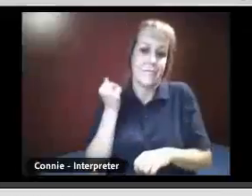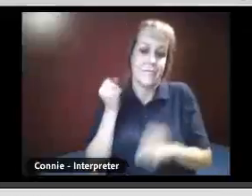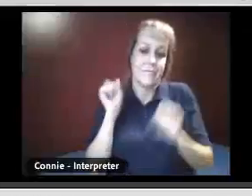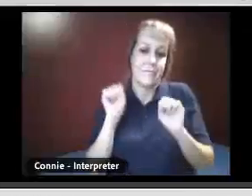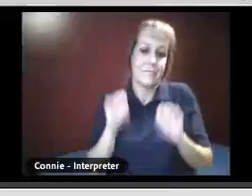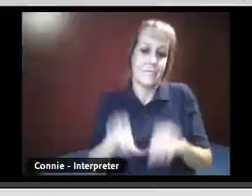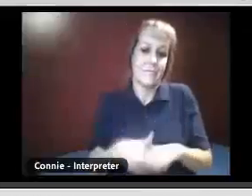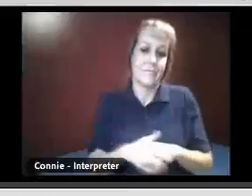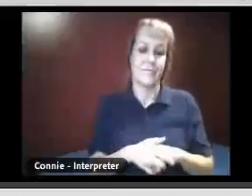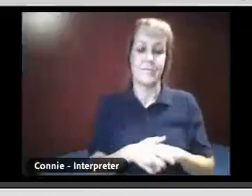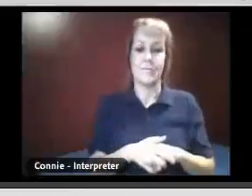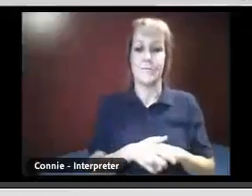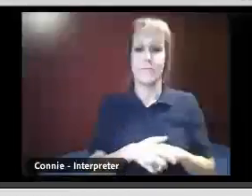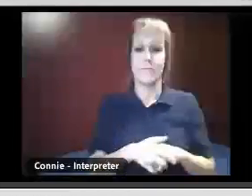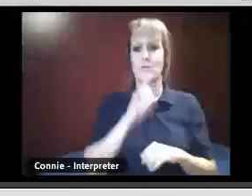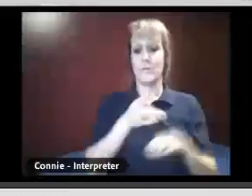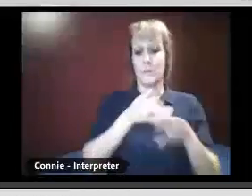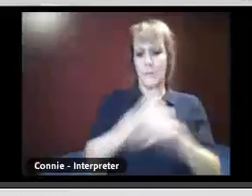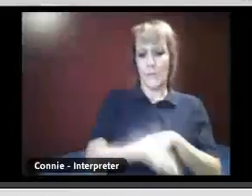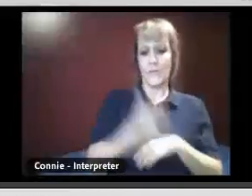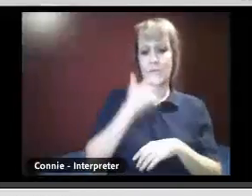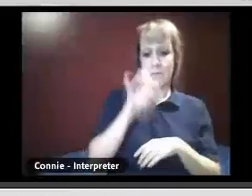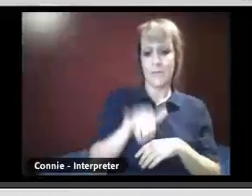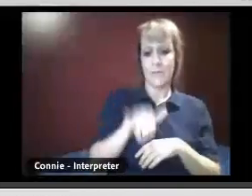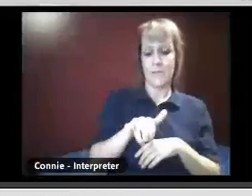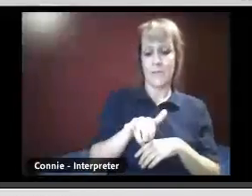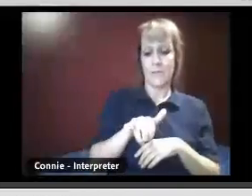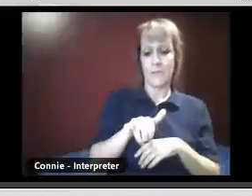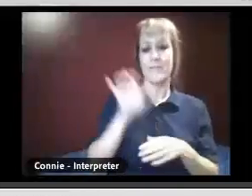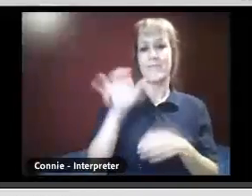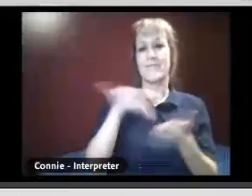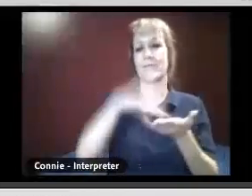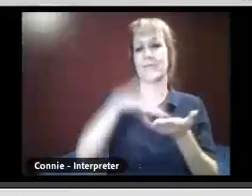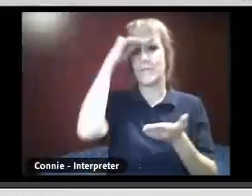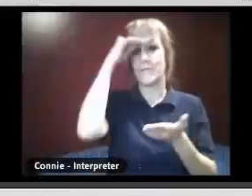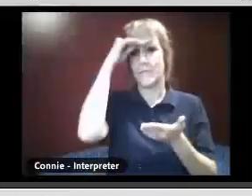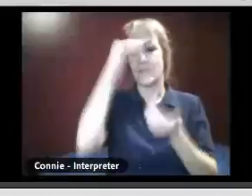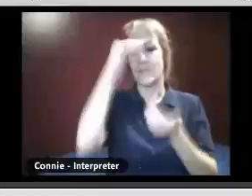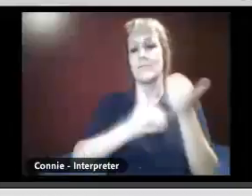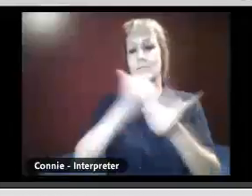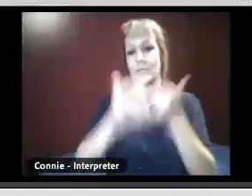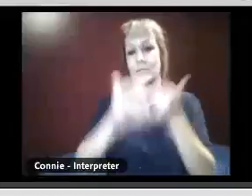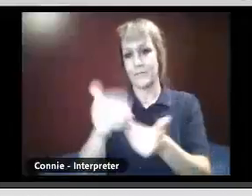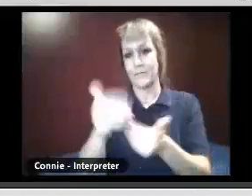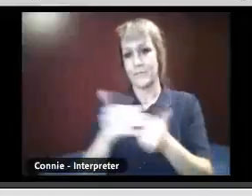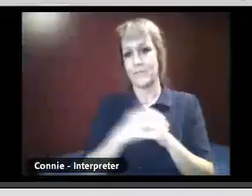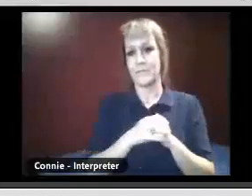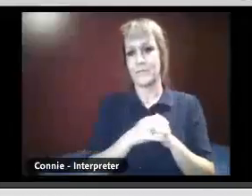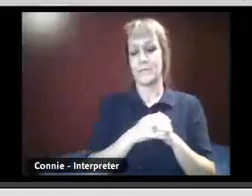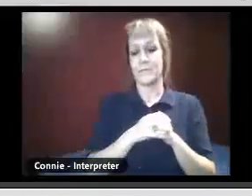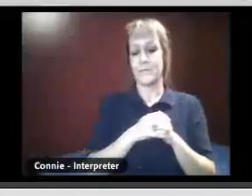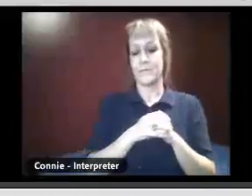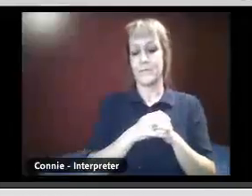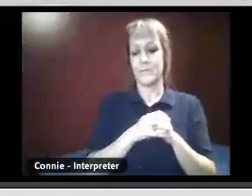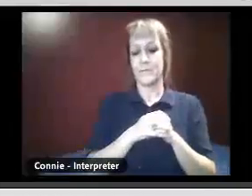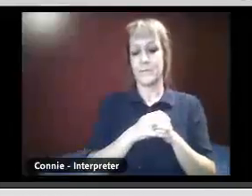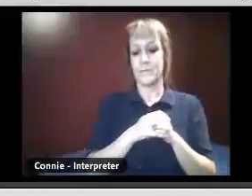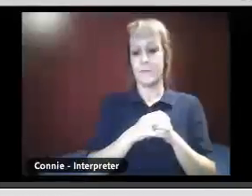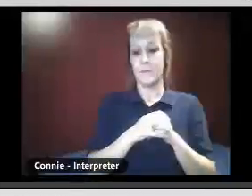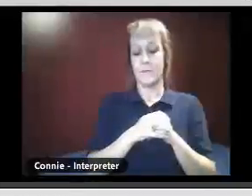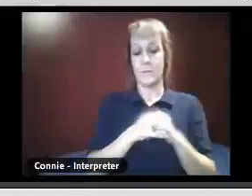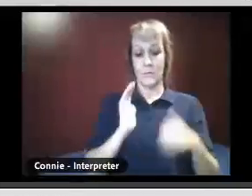But the very fact that afterwards we say that, that's the learning process kicking in, right? Which says that, as we come into